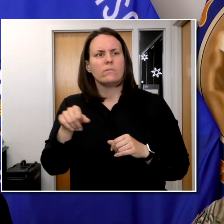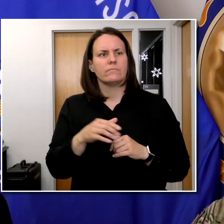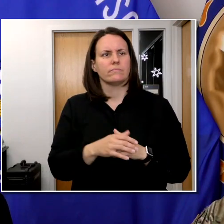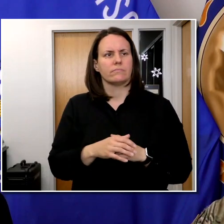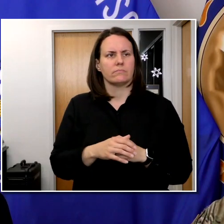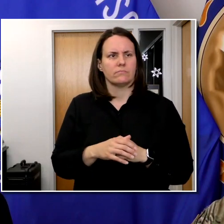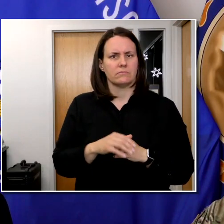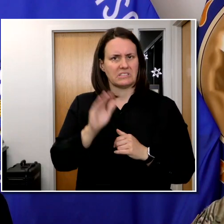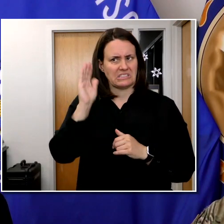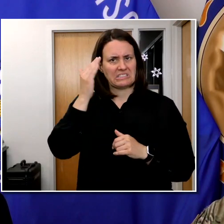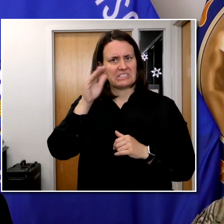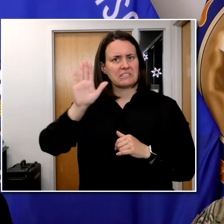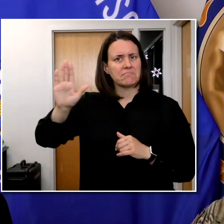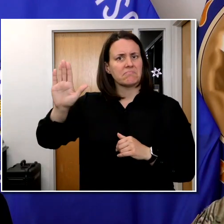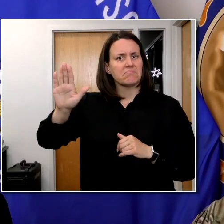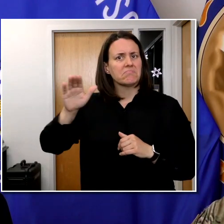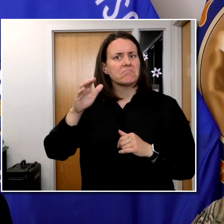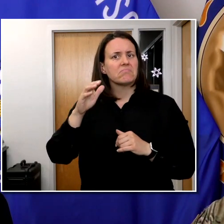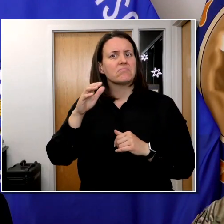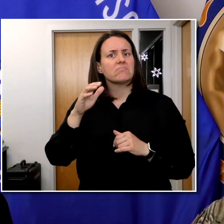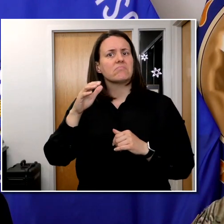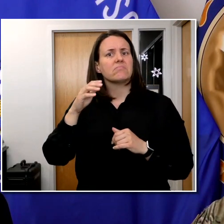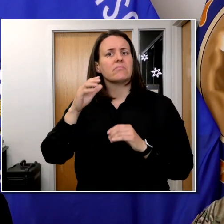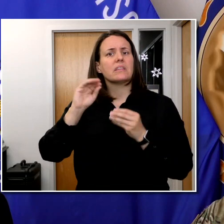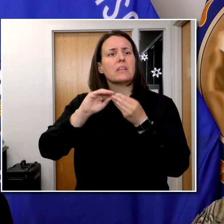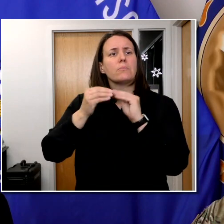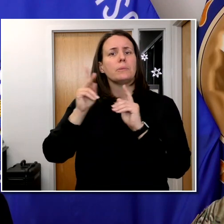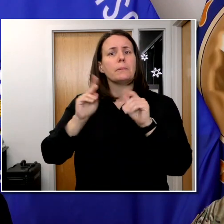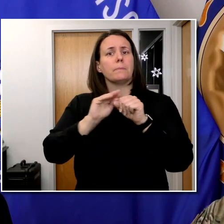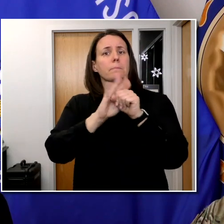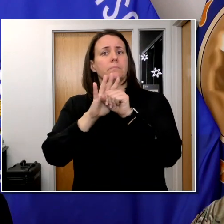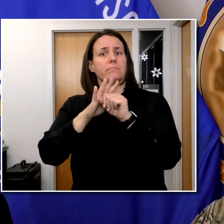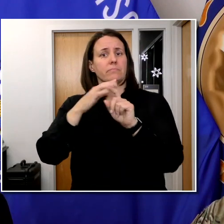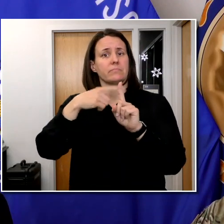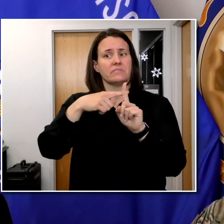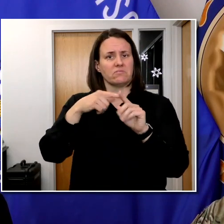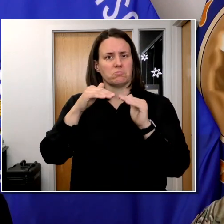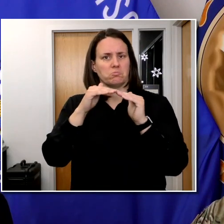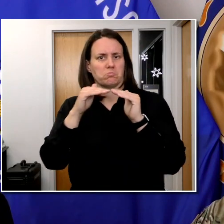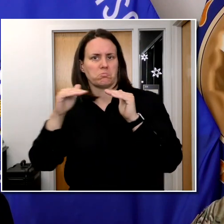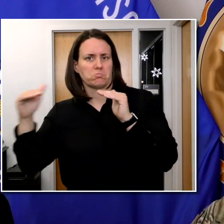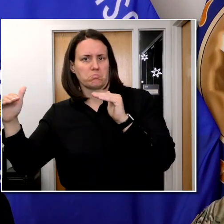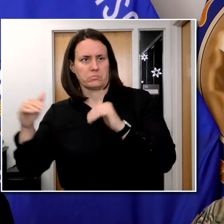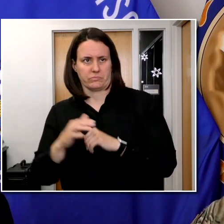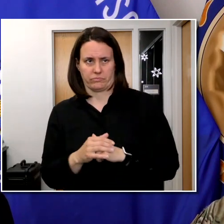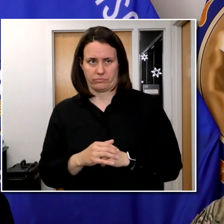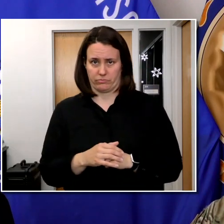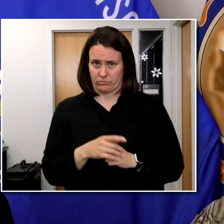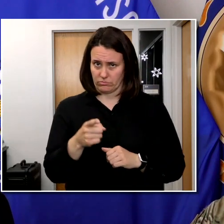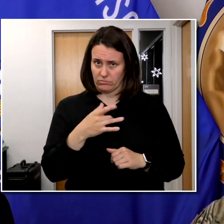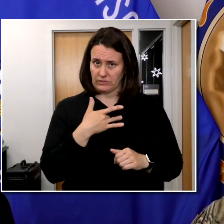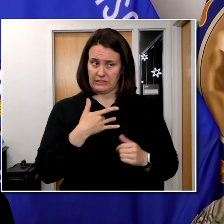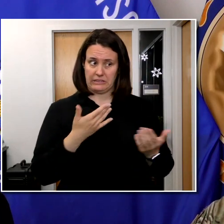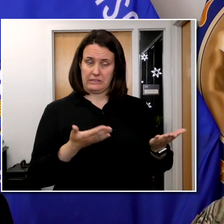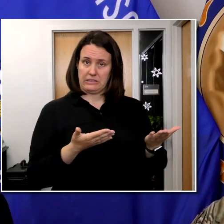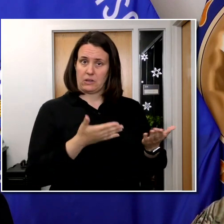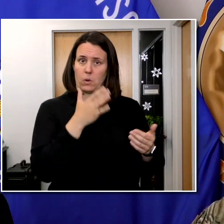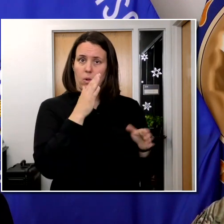the facility at State Fair Park? Thank you. No, there are no plans to dismantle that facility at this